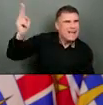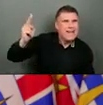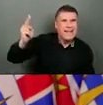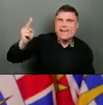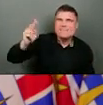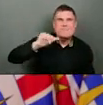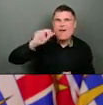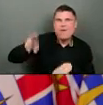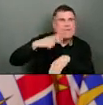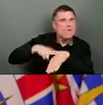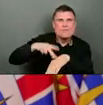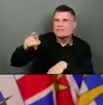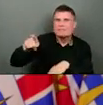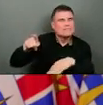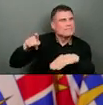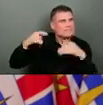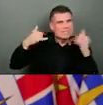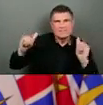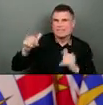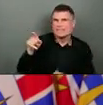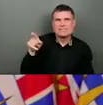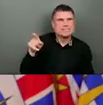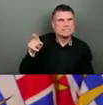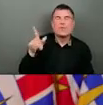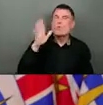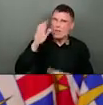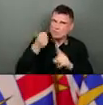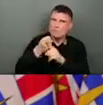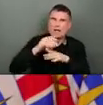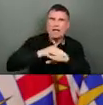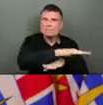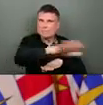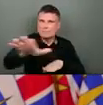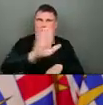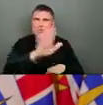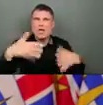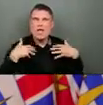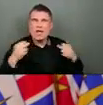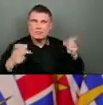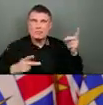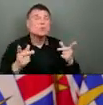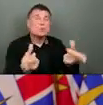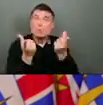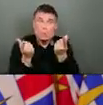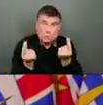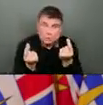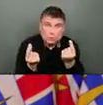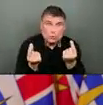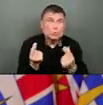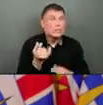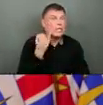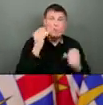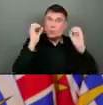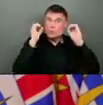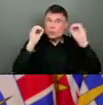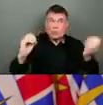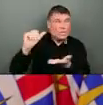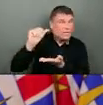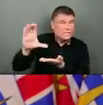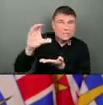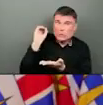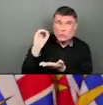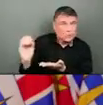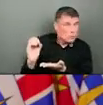them. If you don't have air conditioning, close your windows in the morning before the temperature outside gets hotter than the temperature